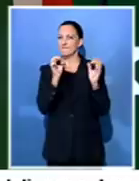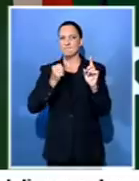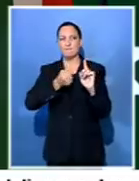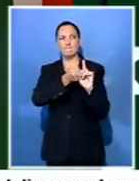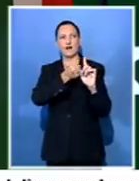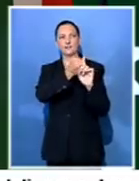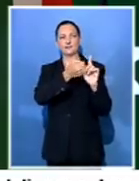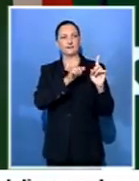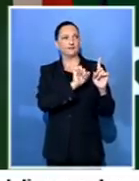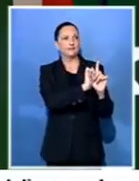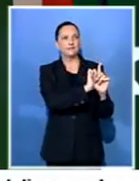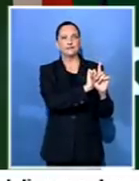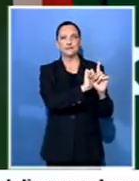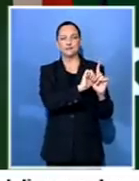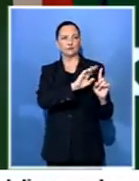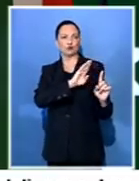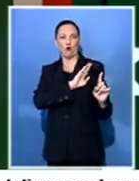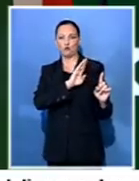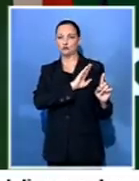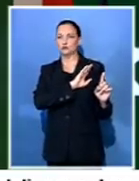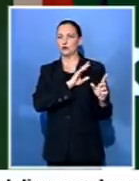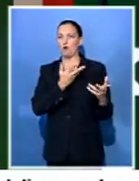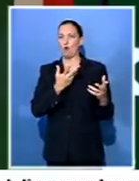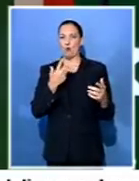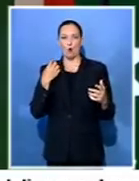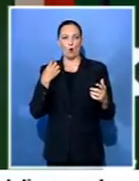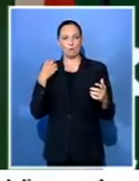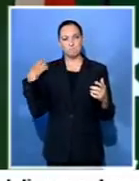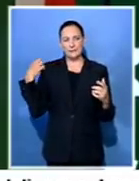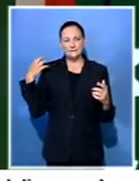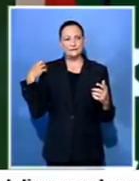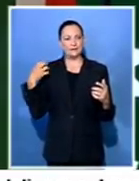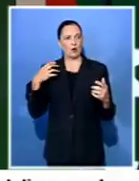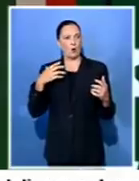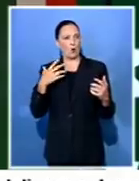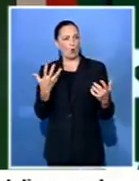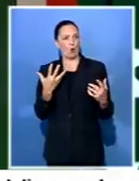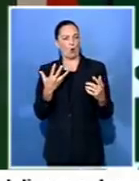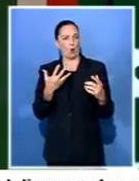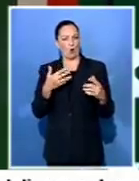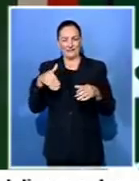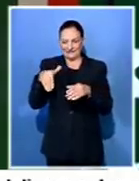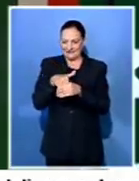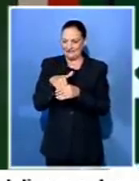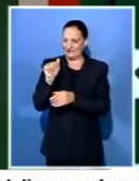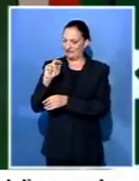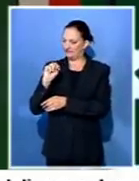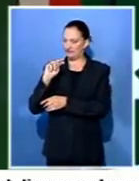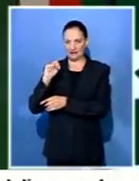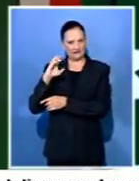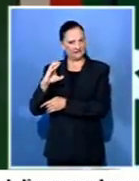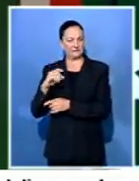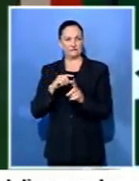soldier, a minister or diplomat, or a distinguished elder in the ANC, his